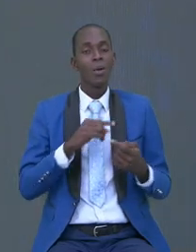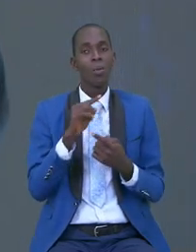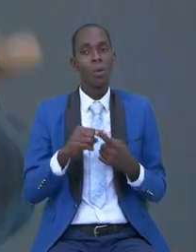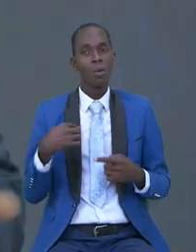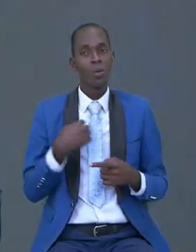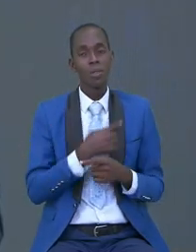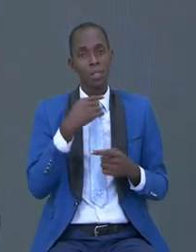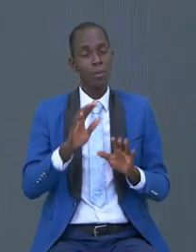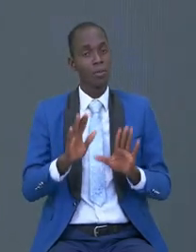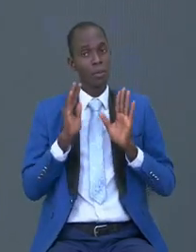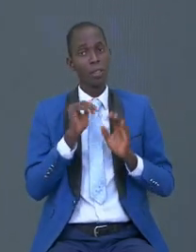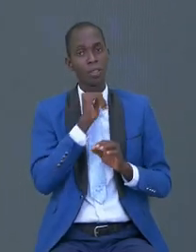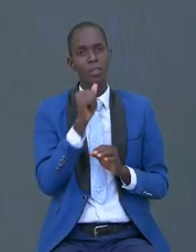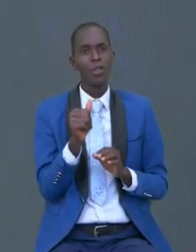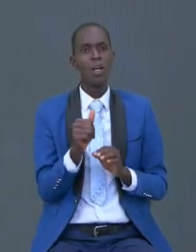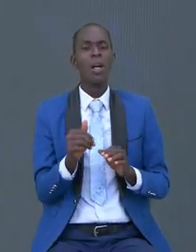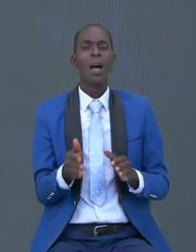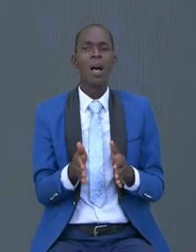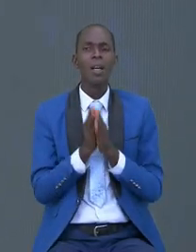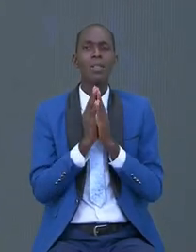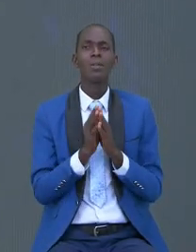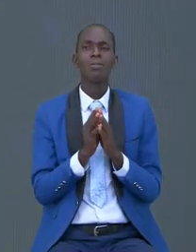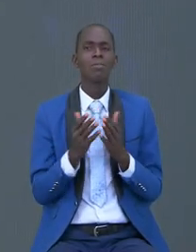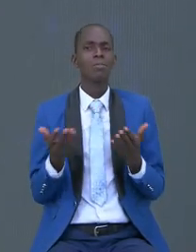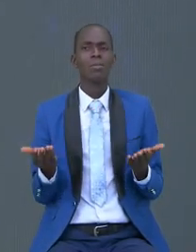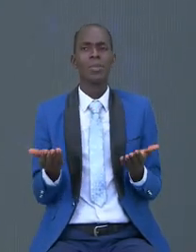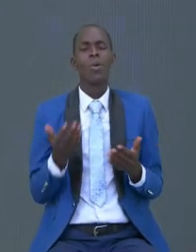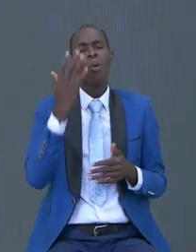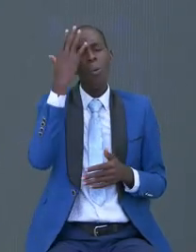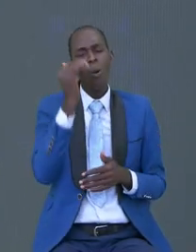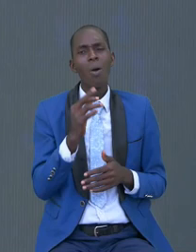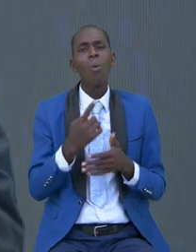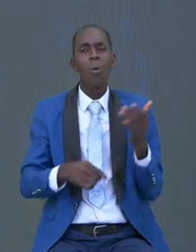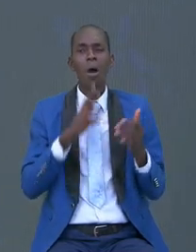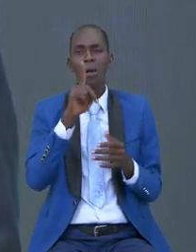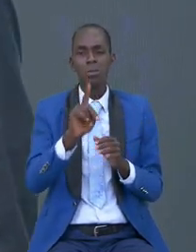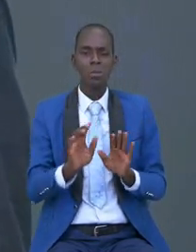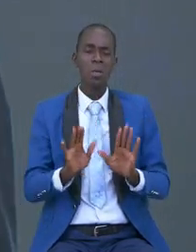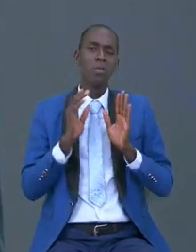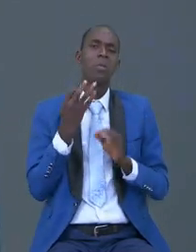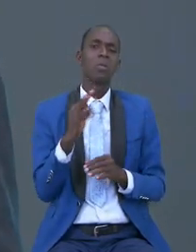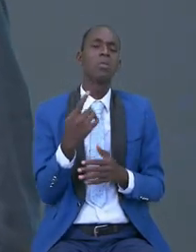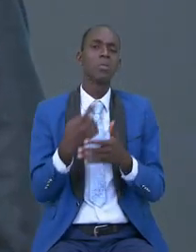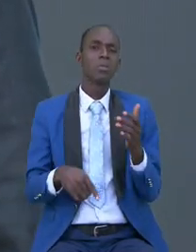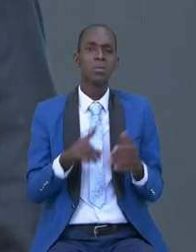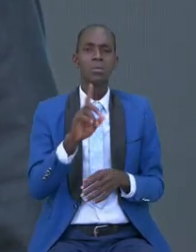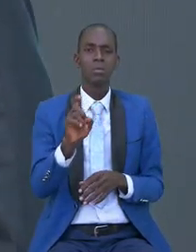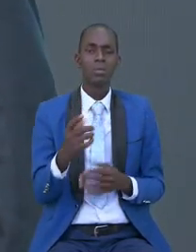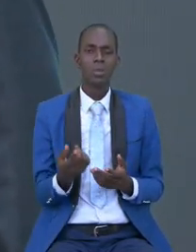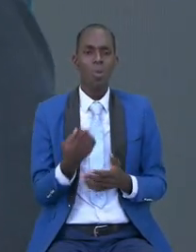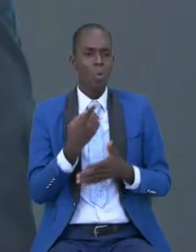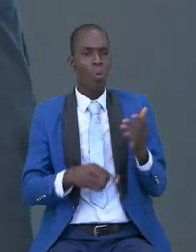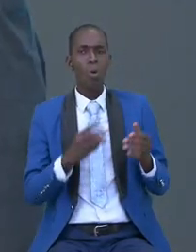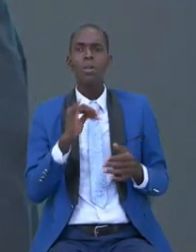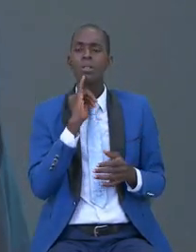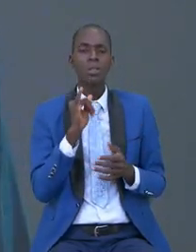ask yourself, by the way, what are you afraid of? By the way, what was she afraid of? She